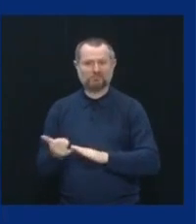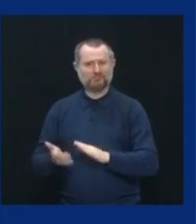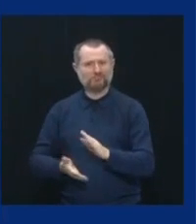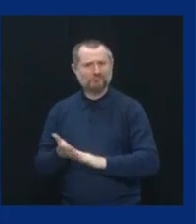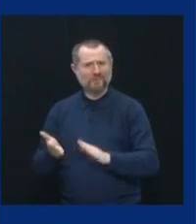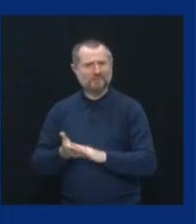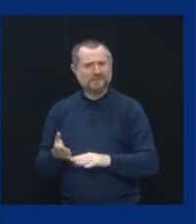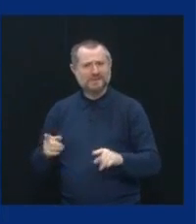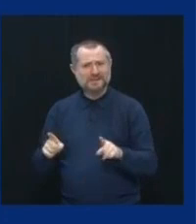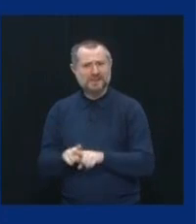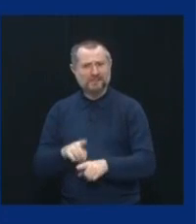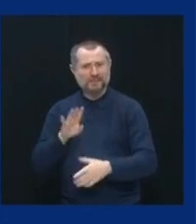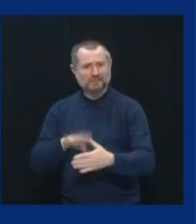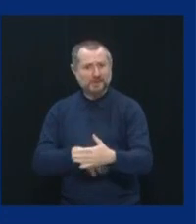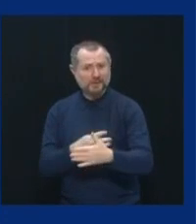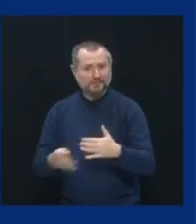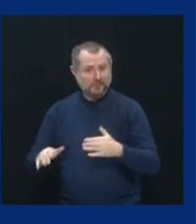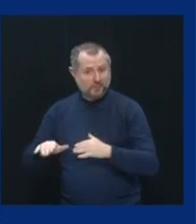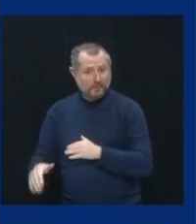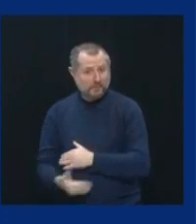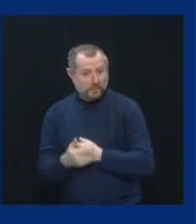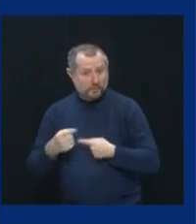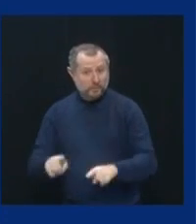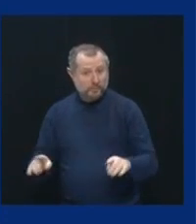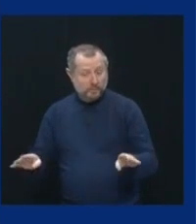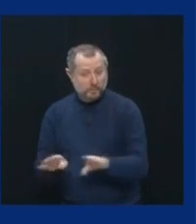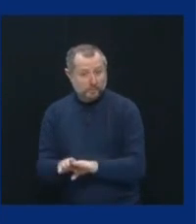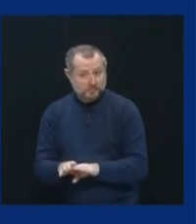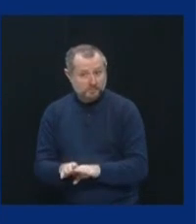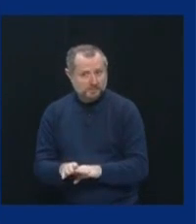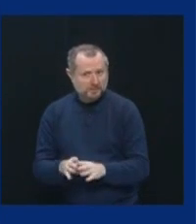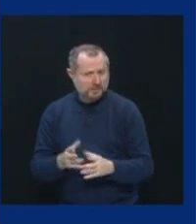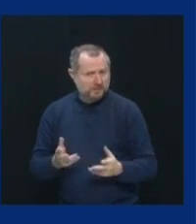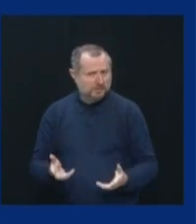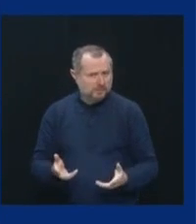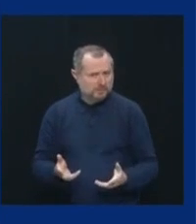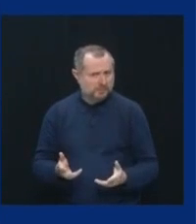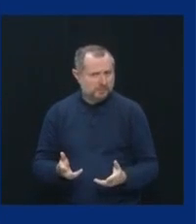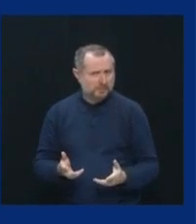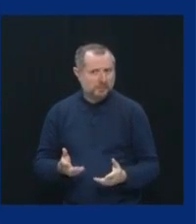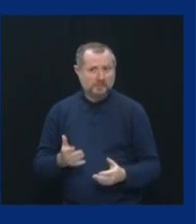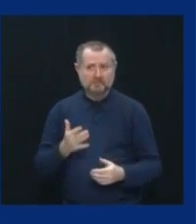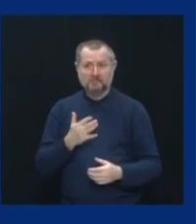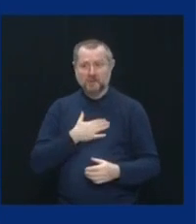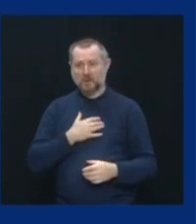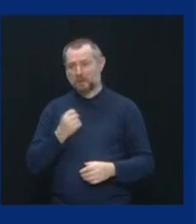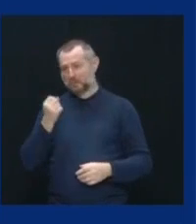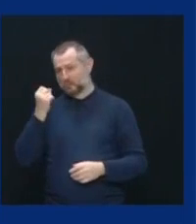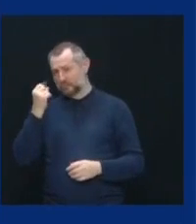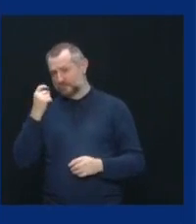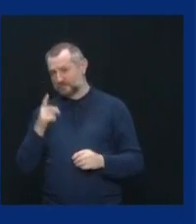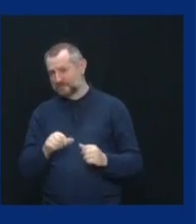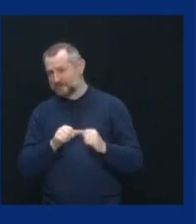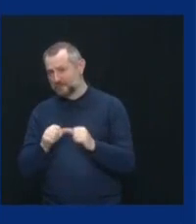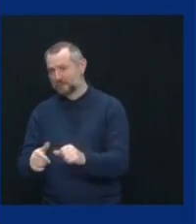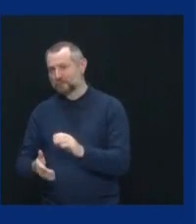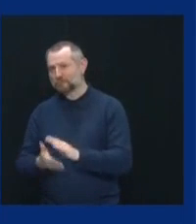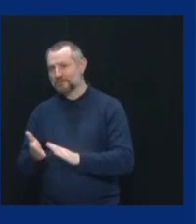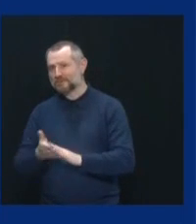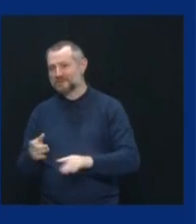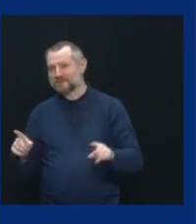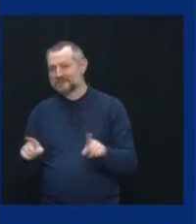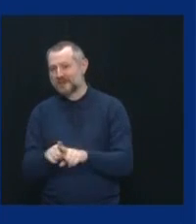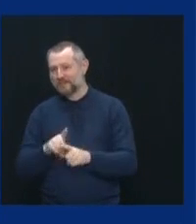schedules overnight during the shutdown. Is there, and from what I understand, they're going to continue to run on the same